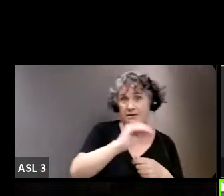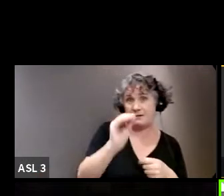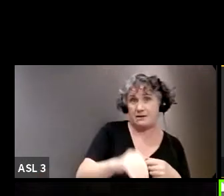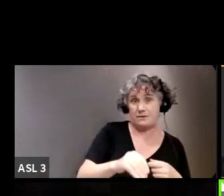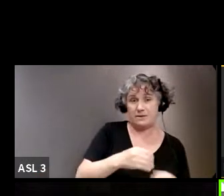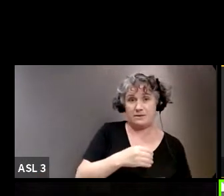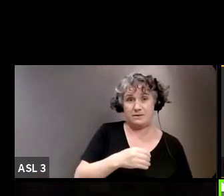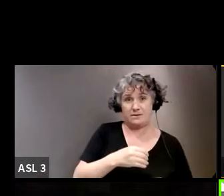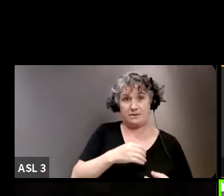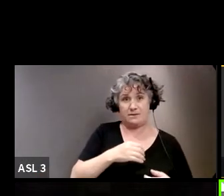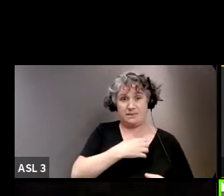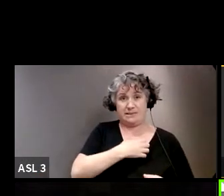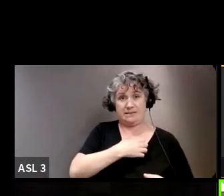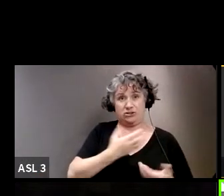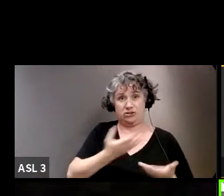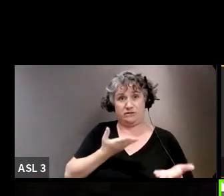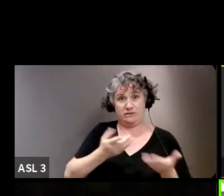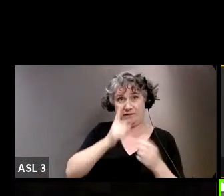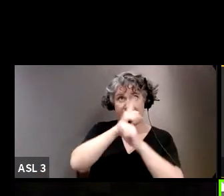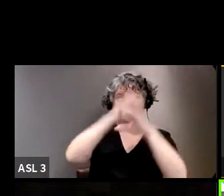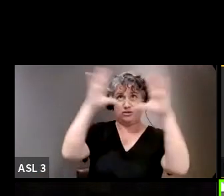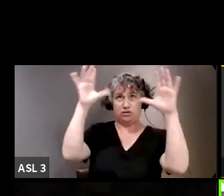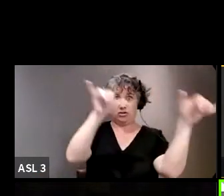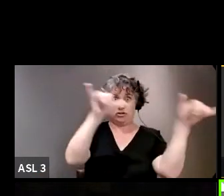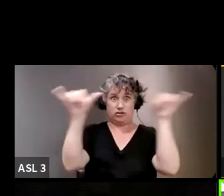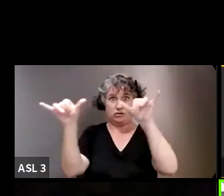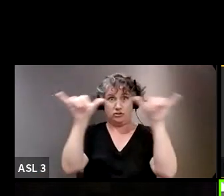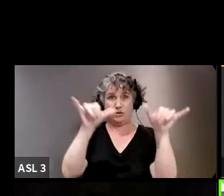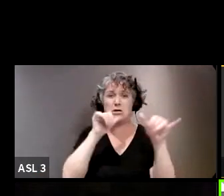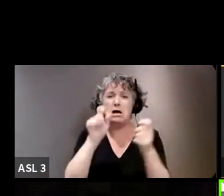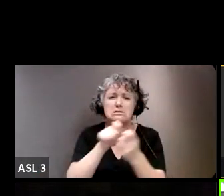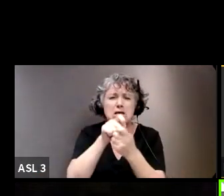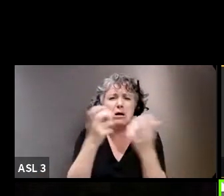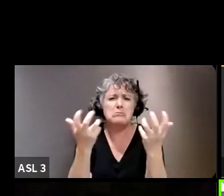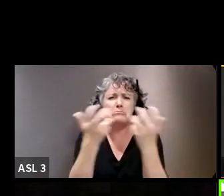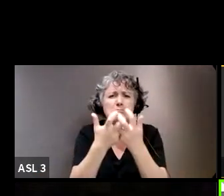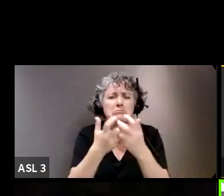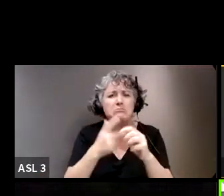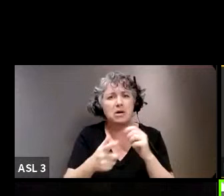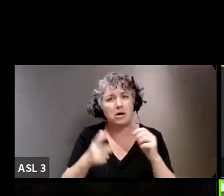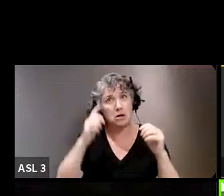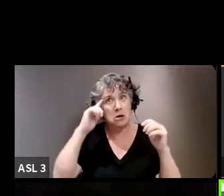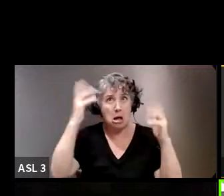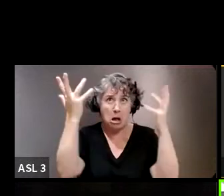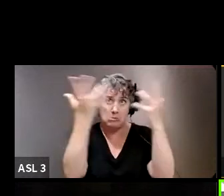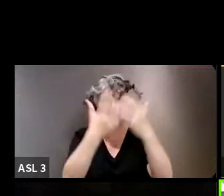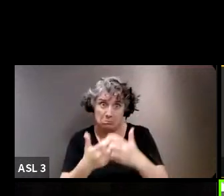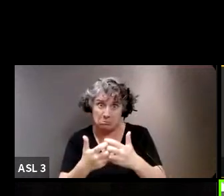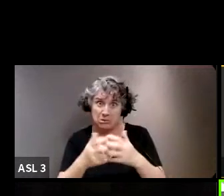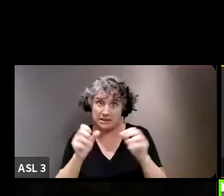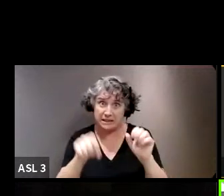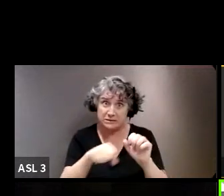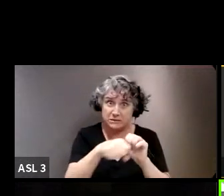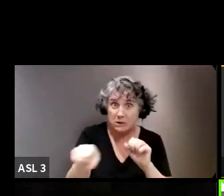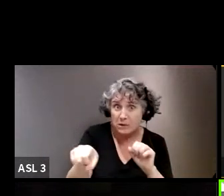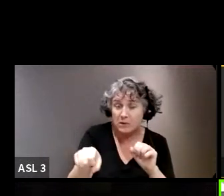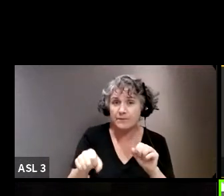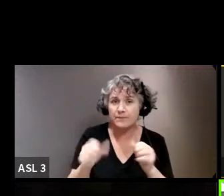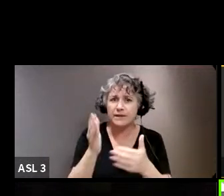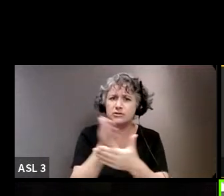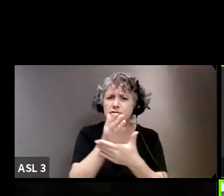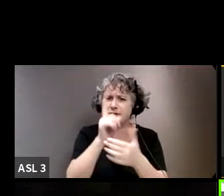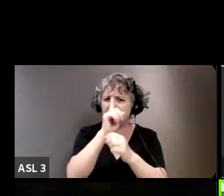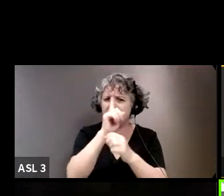shared vision even though we're not exactly on the same page but are we more rather than less aligned on a shared vision of what